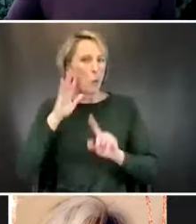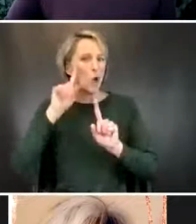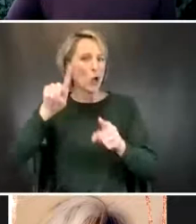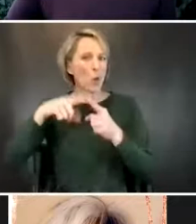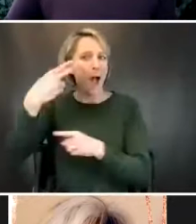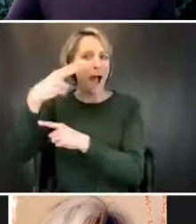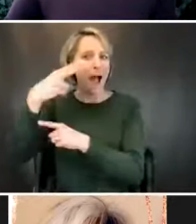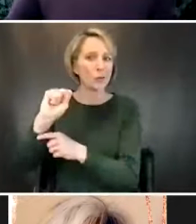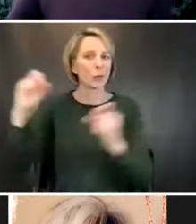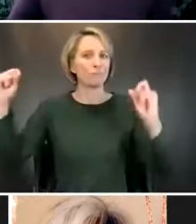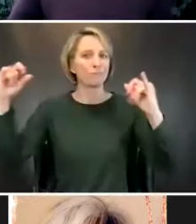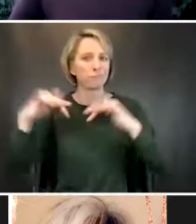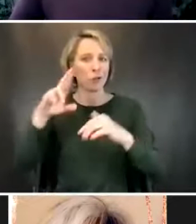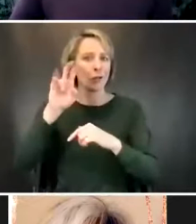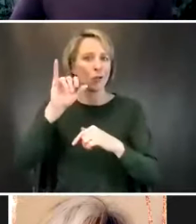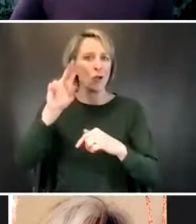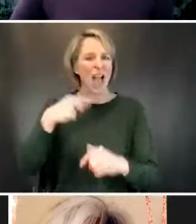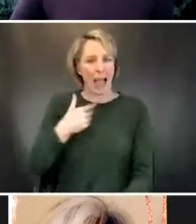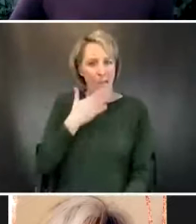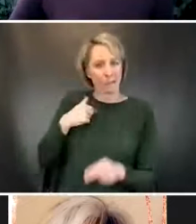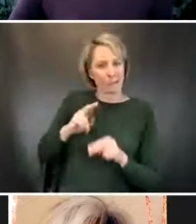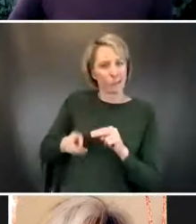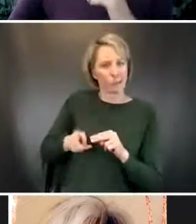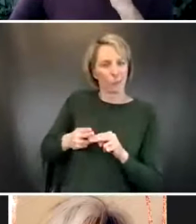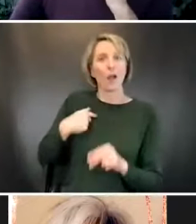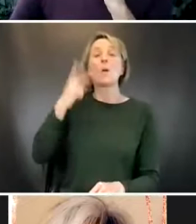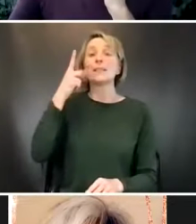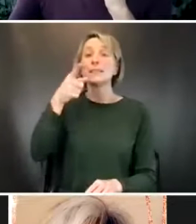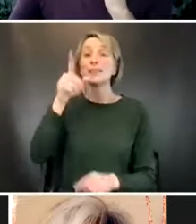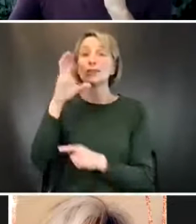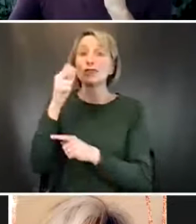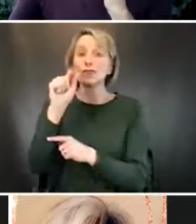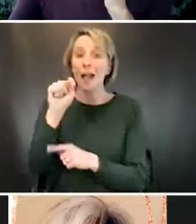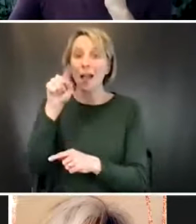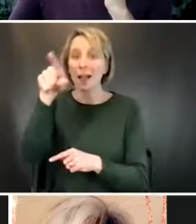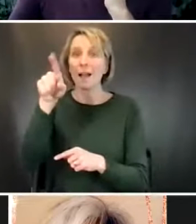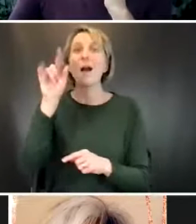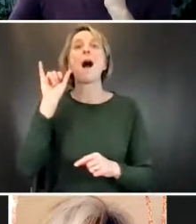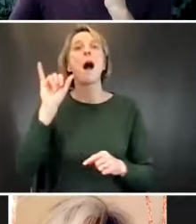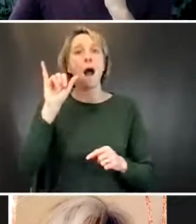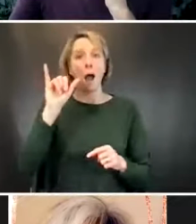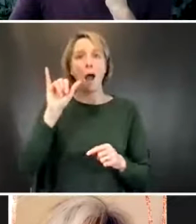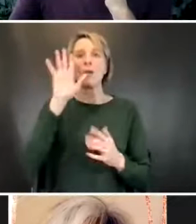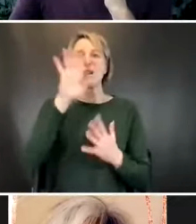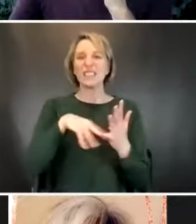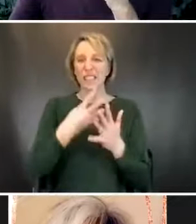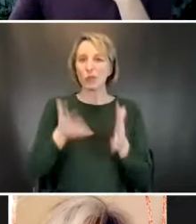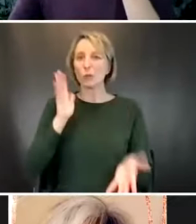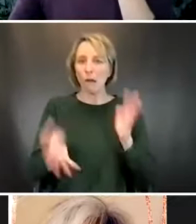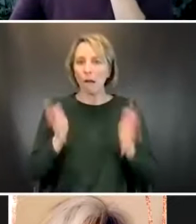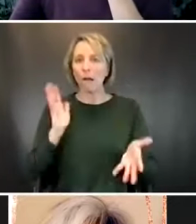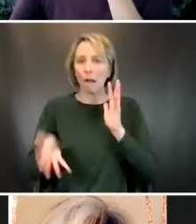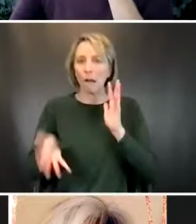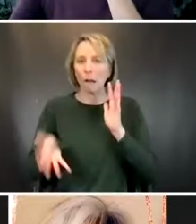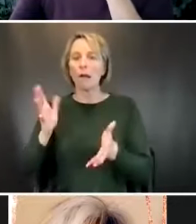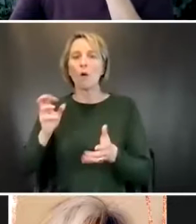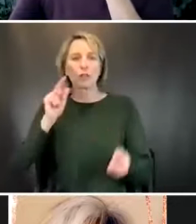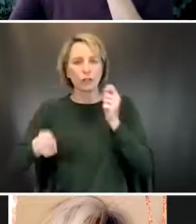do for a while. We've got a chat. Let's see, irregular schedules or frequent school-related changes.